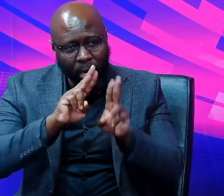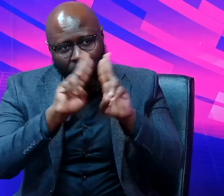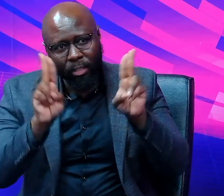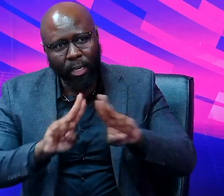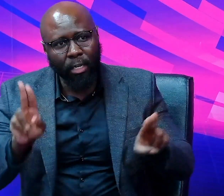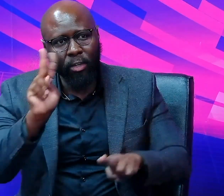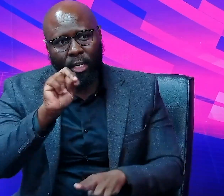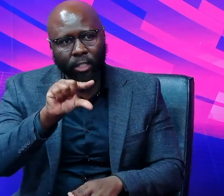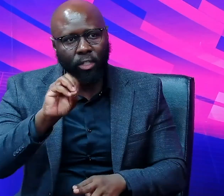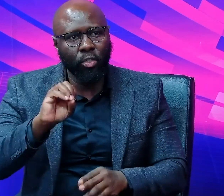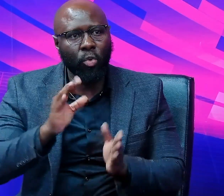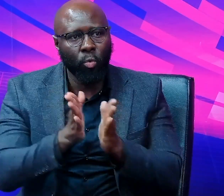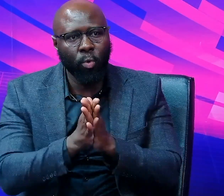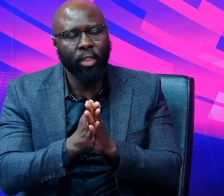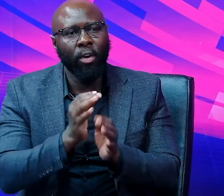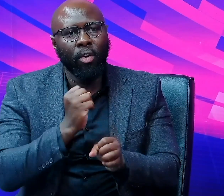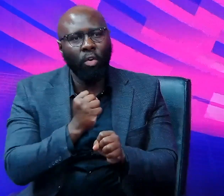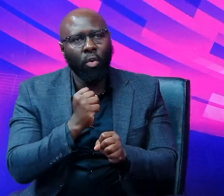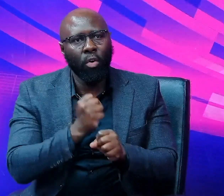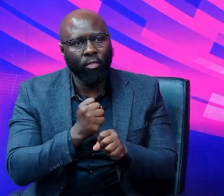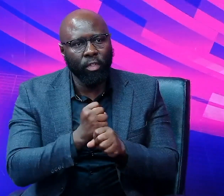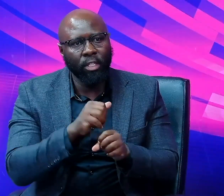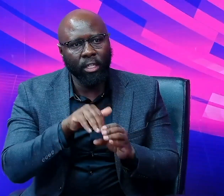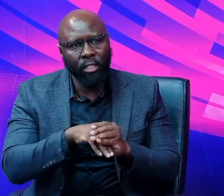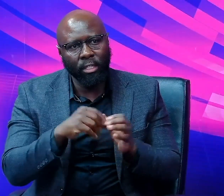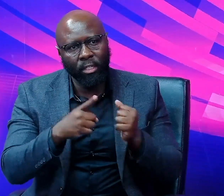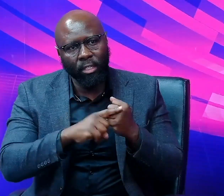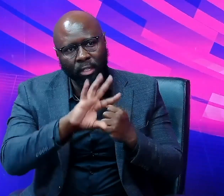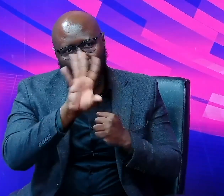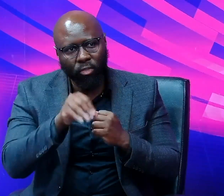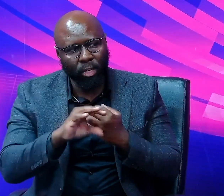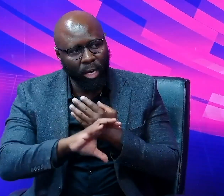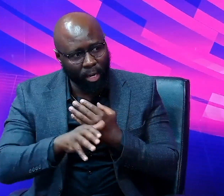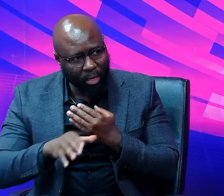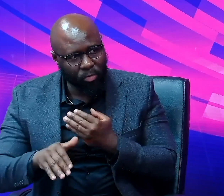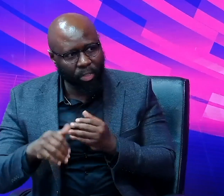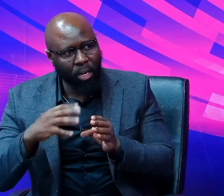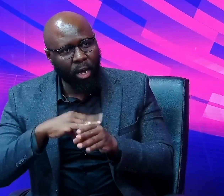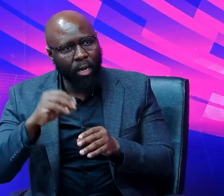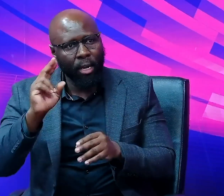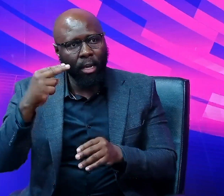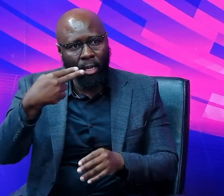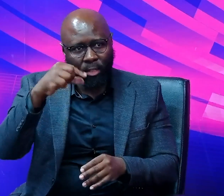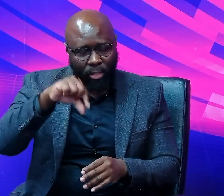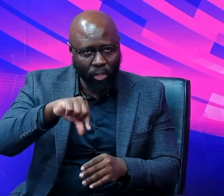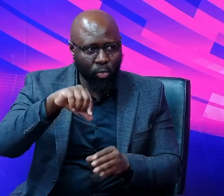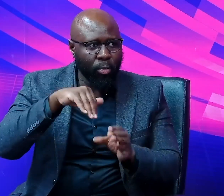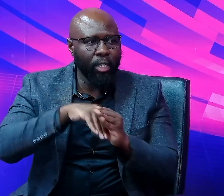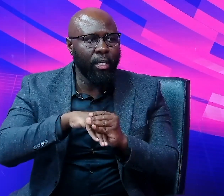World International. It's an international NGO. And the office, it has